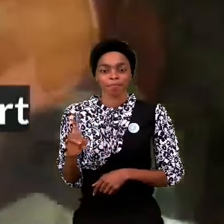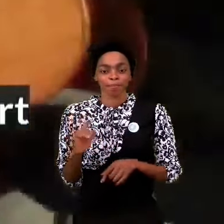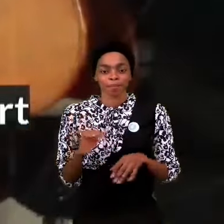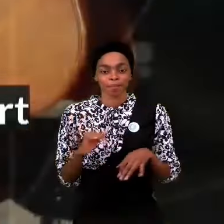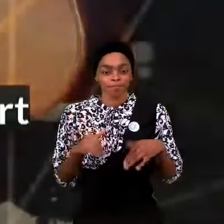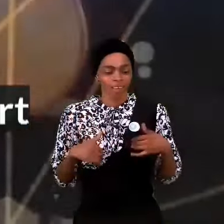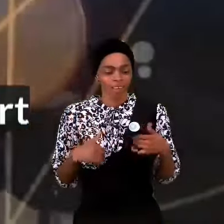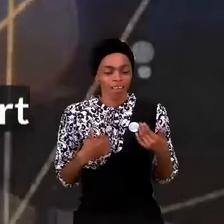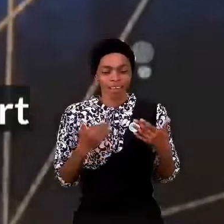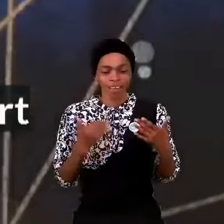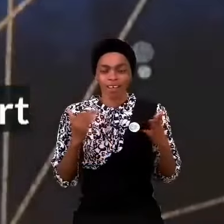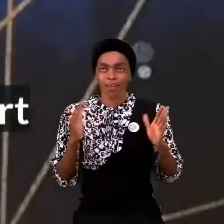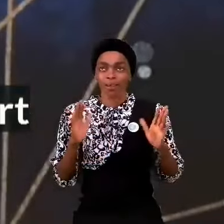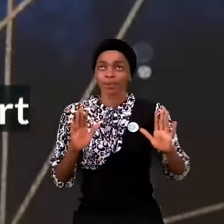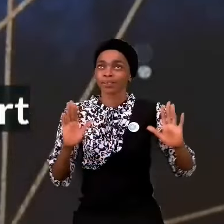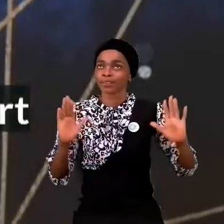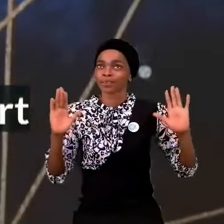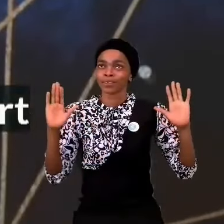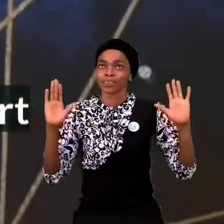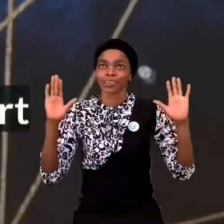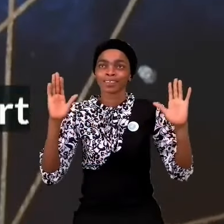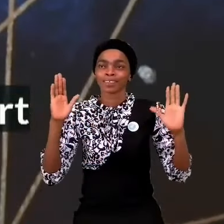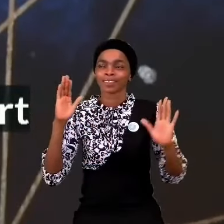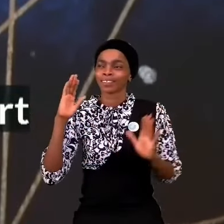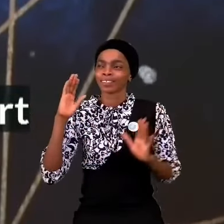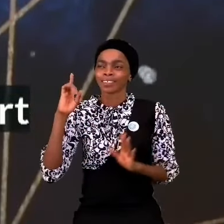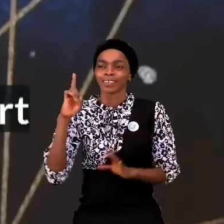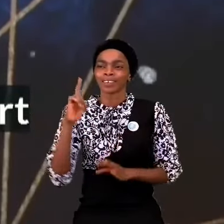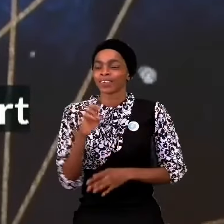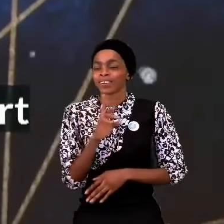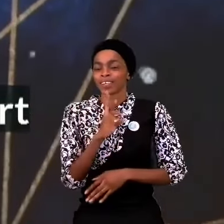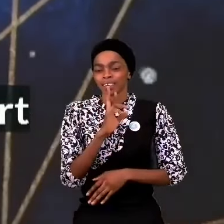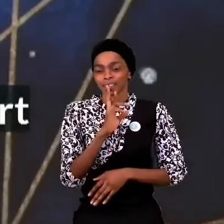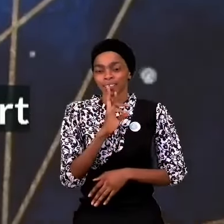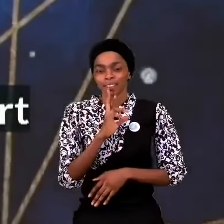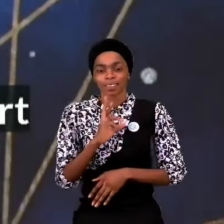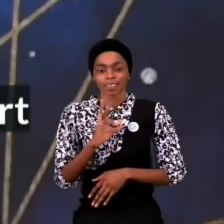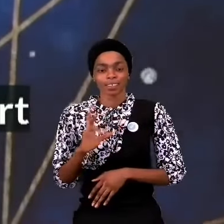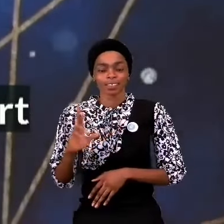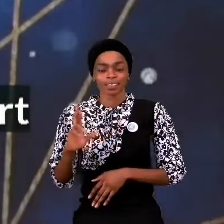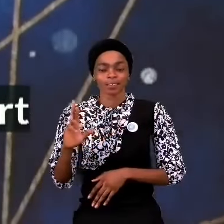art! How great! How great thou